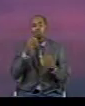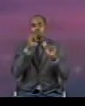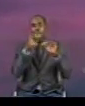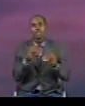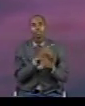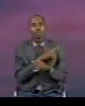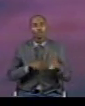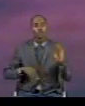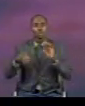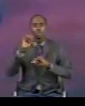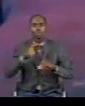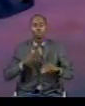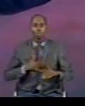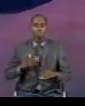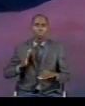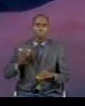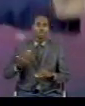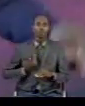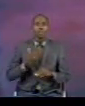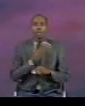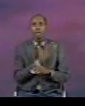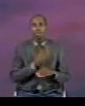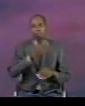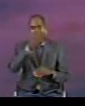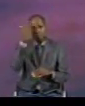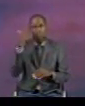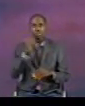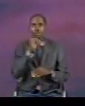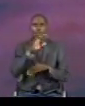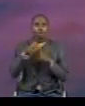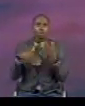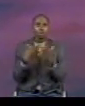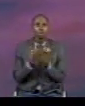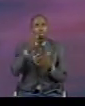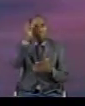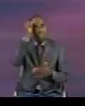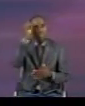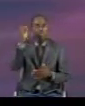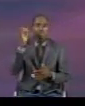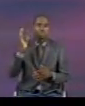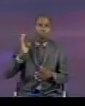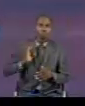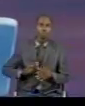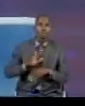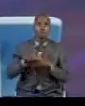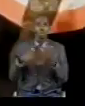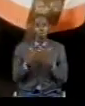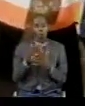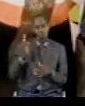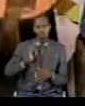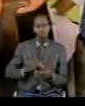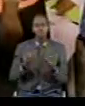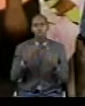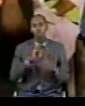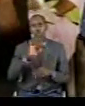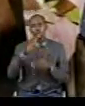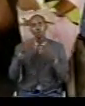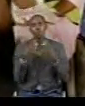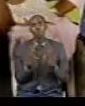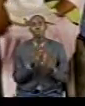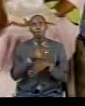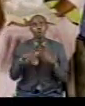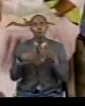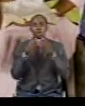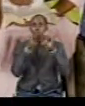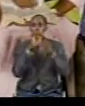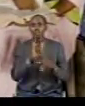and forget not all his benefits. All benefits coming your way. All blessings coming